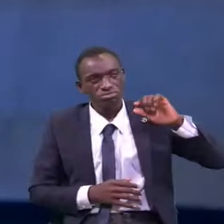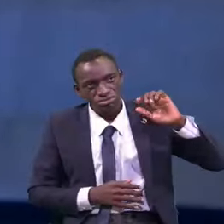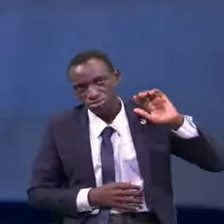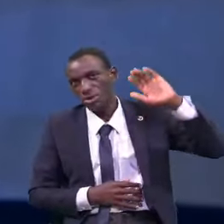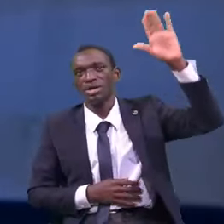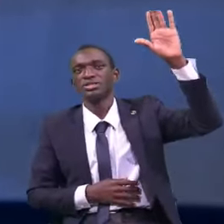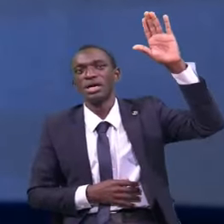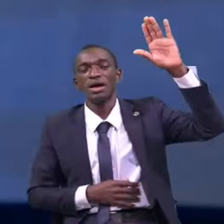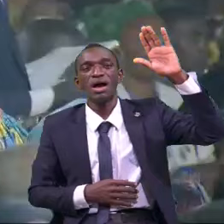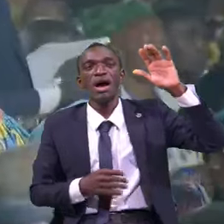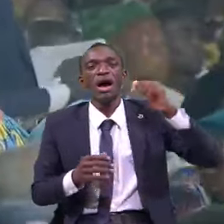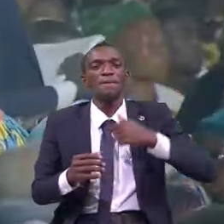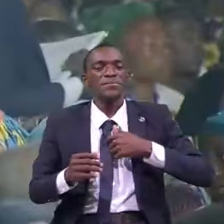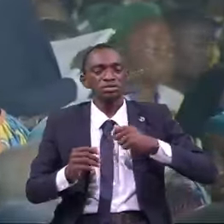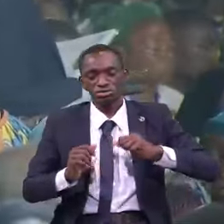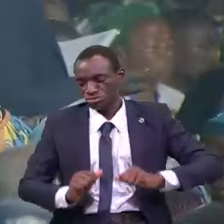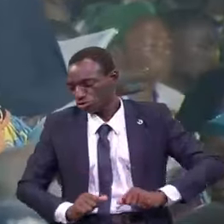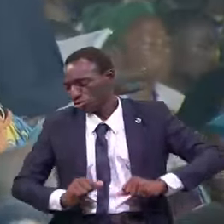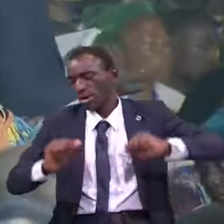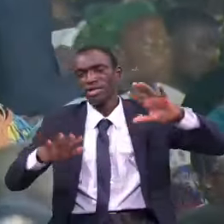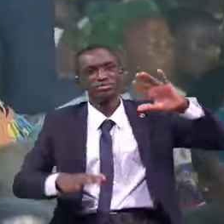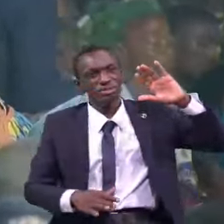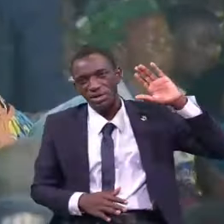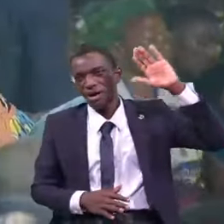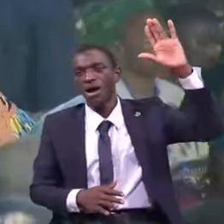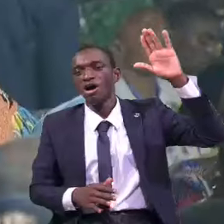I surrender without looking back.